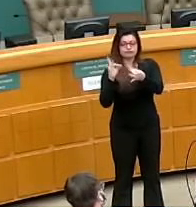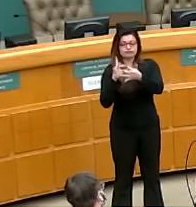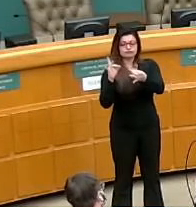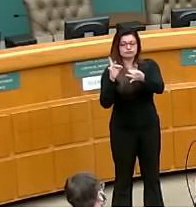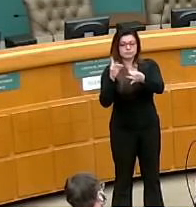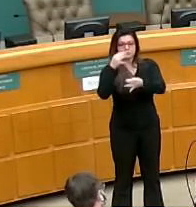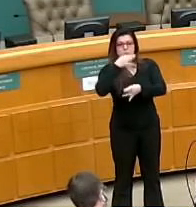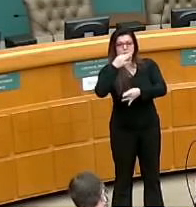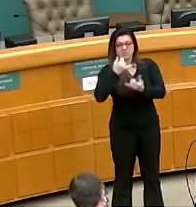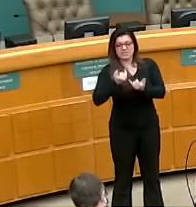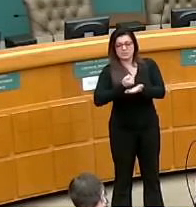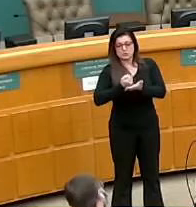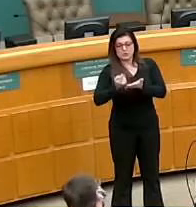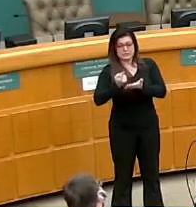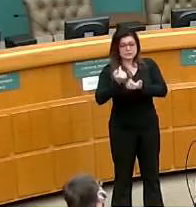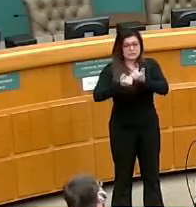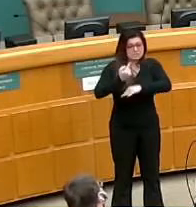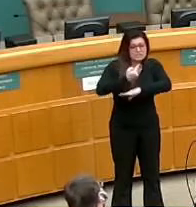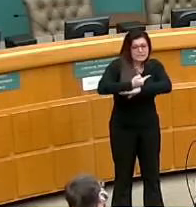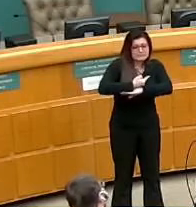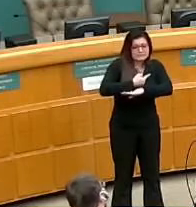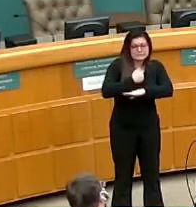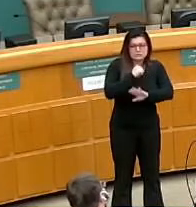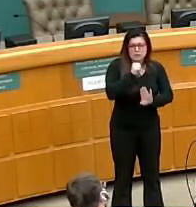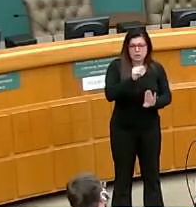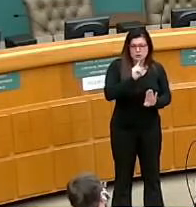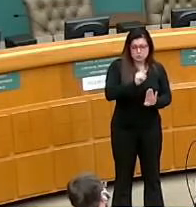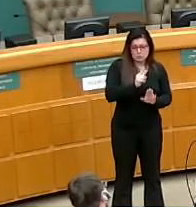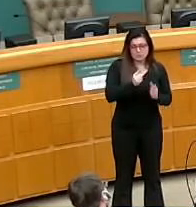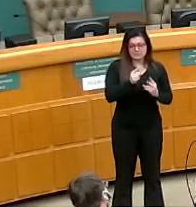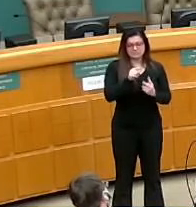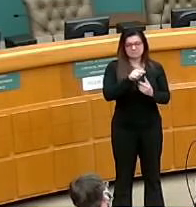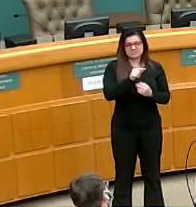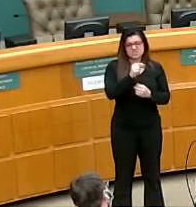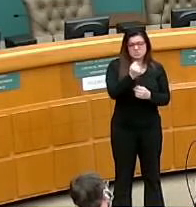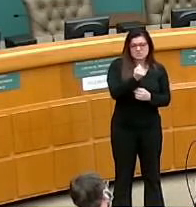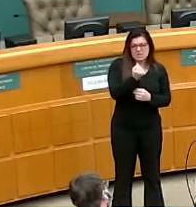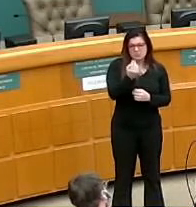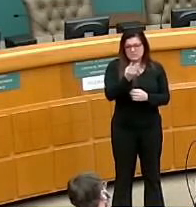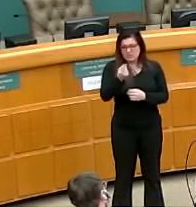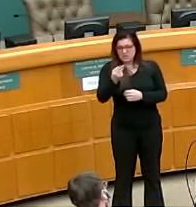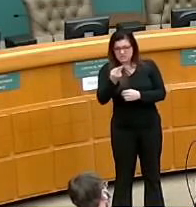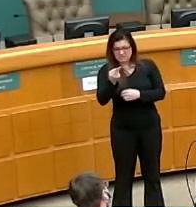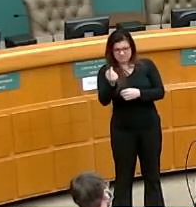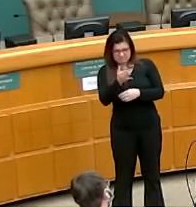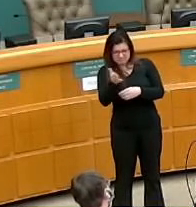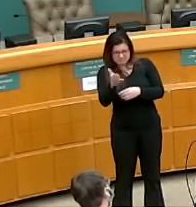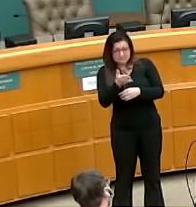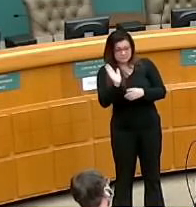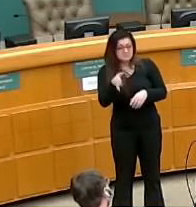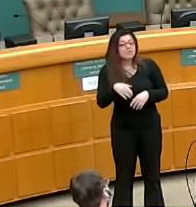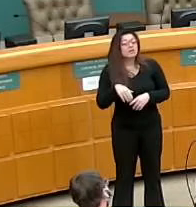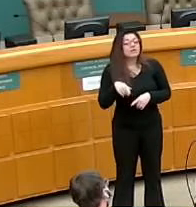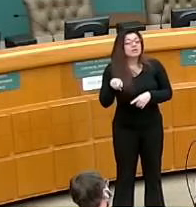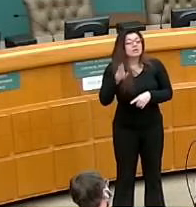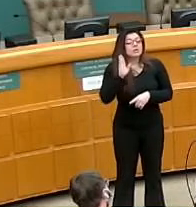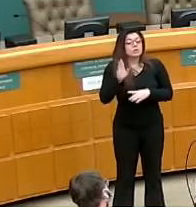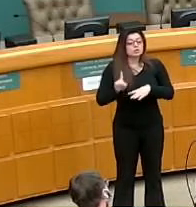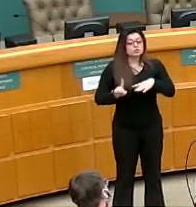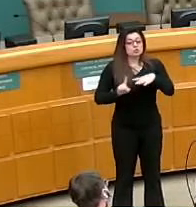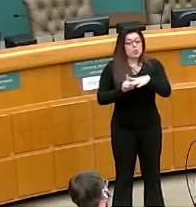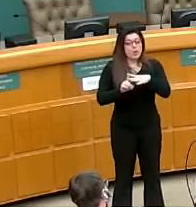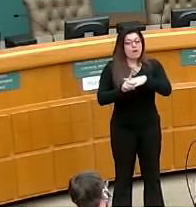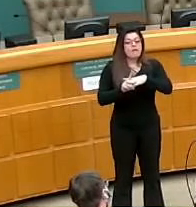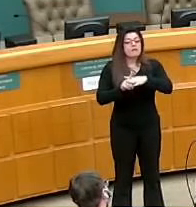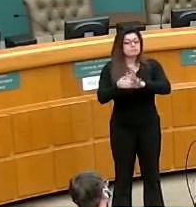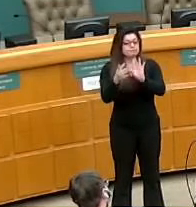exactly when it will be, but it'll be anywhere from Tuesday, Wednesday, or Thursday. And he's our contracted local